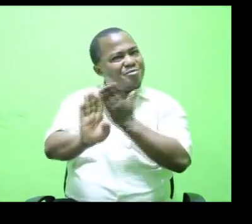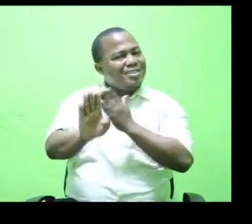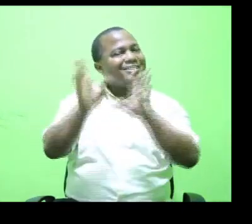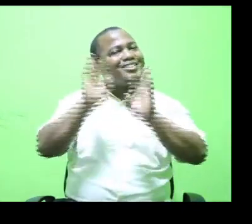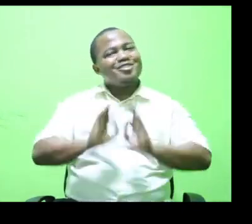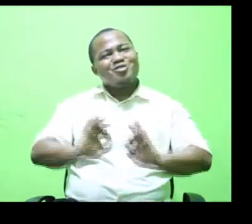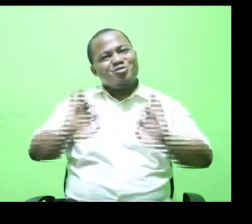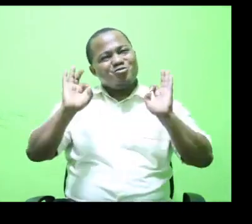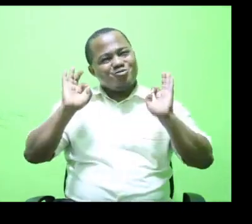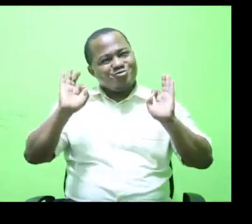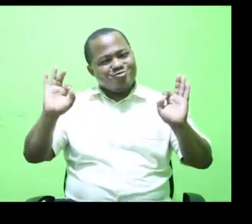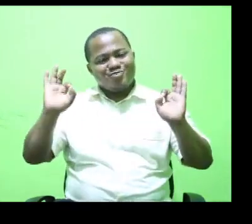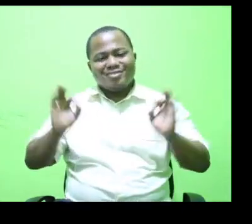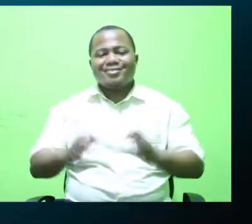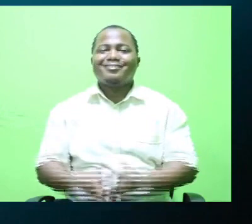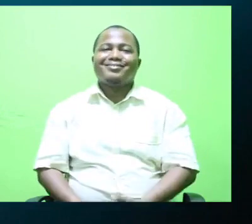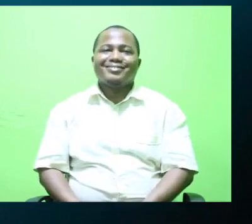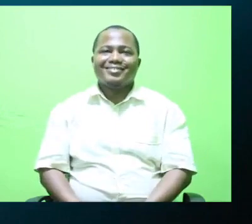Good.